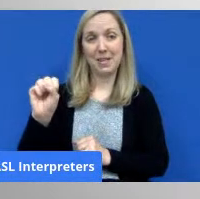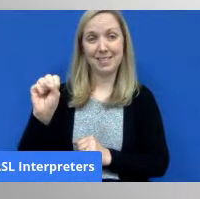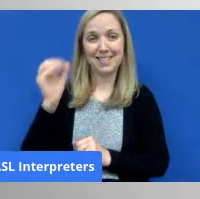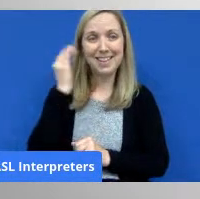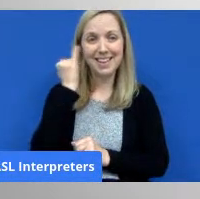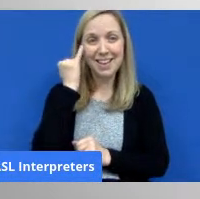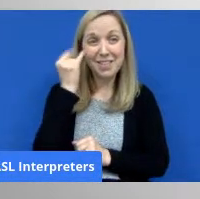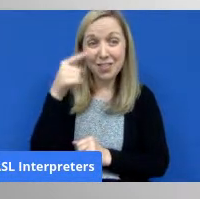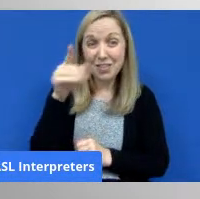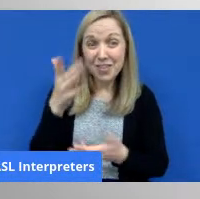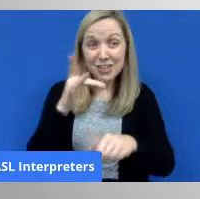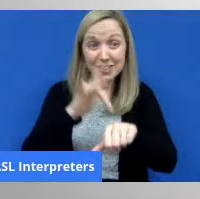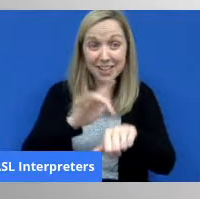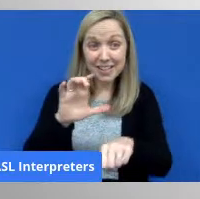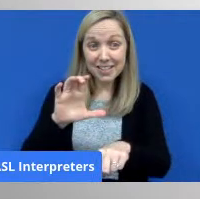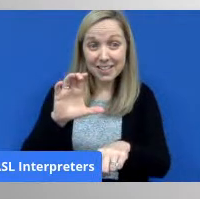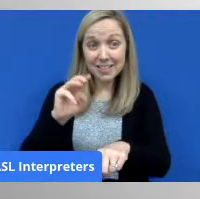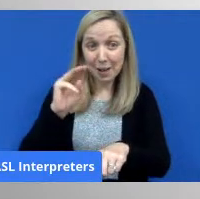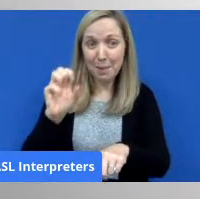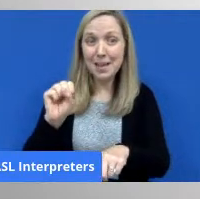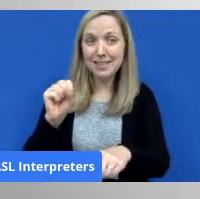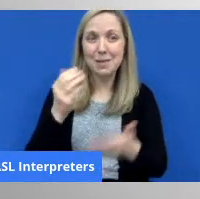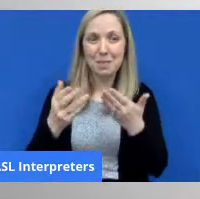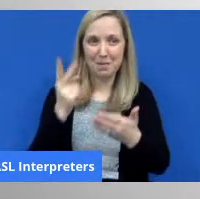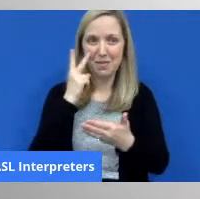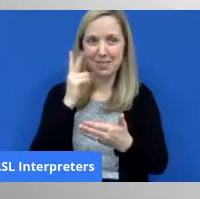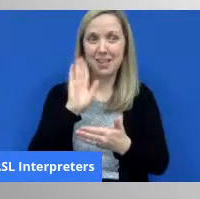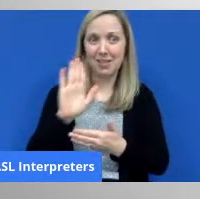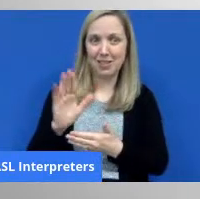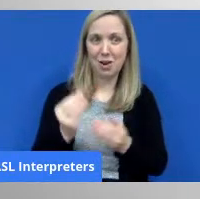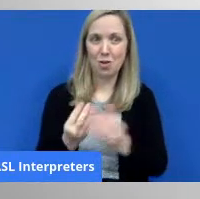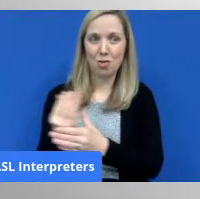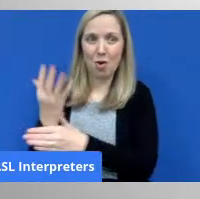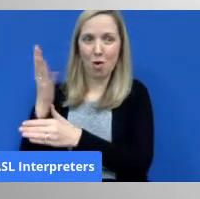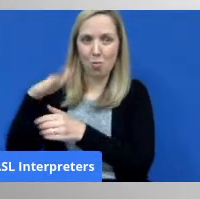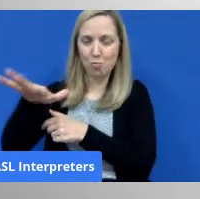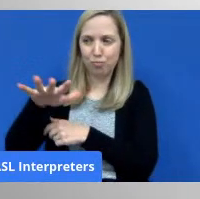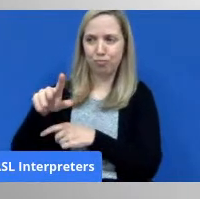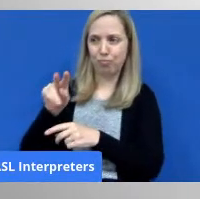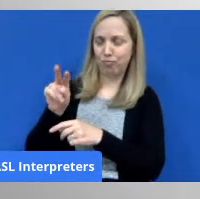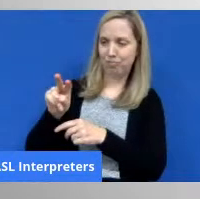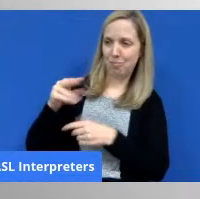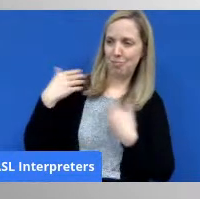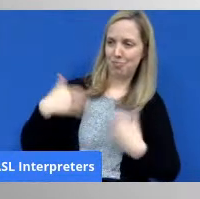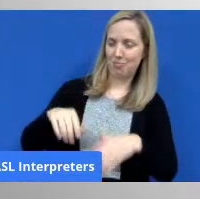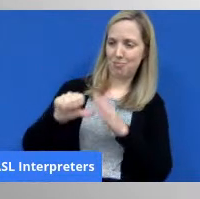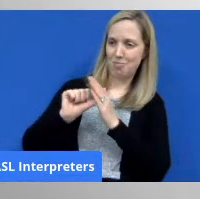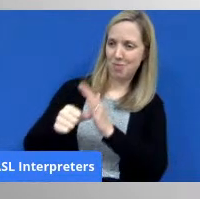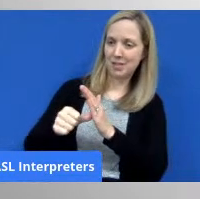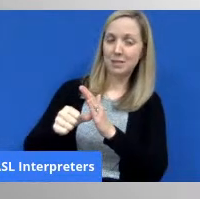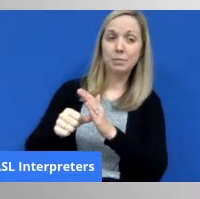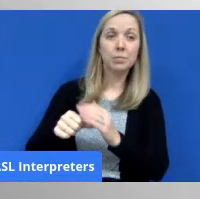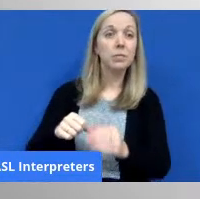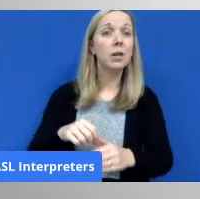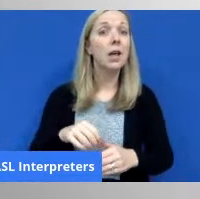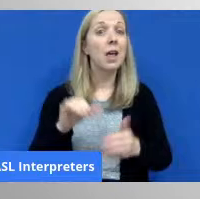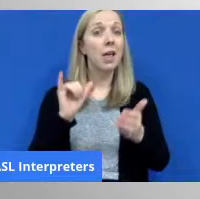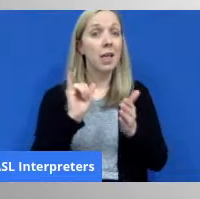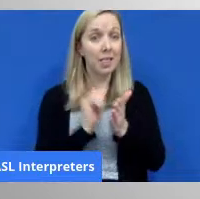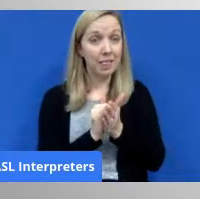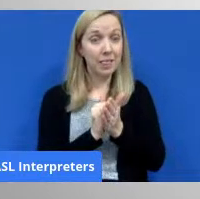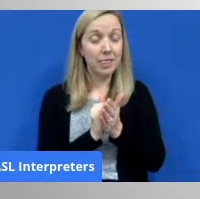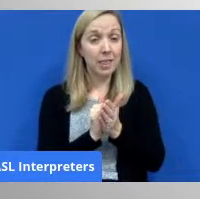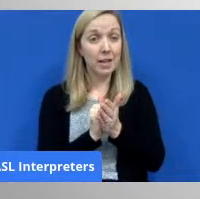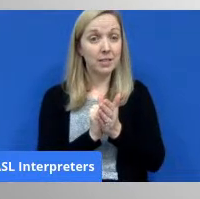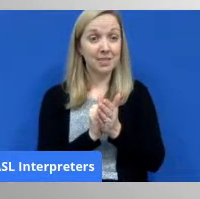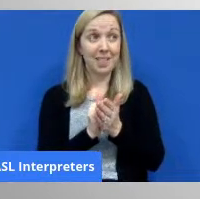School, you know they have a really impressive garden, and that is due in part to the work of our Grow It, Know It